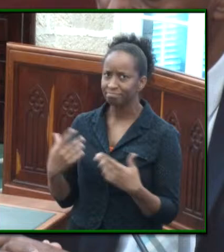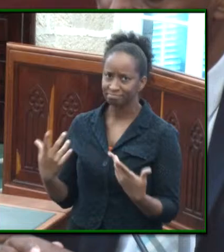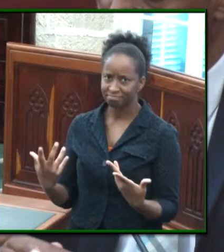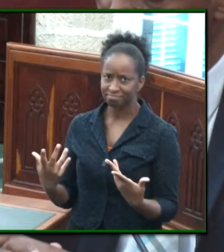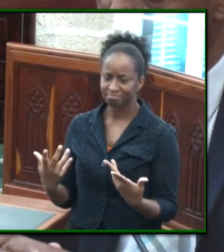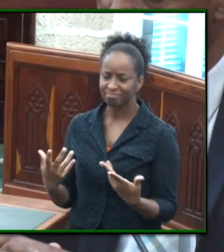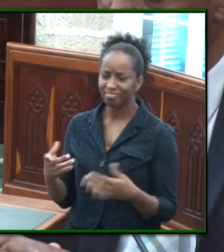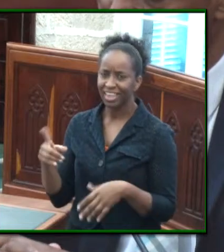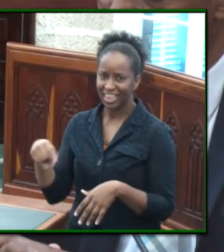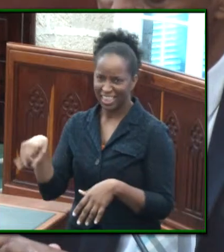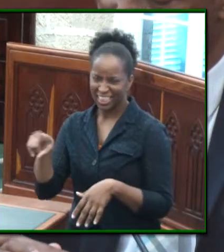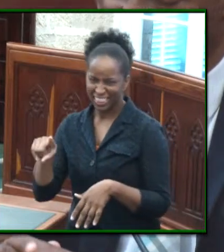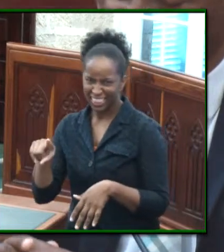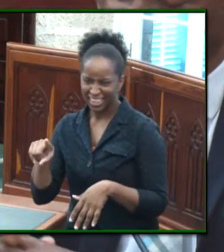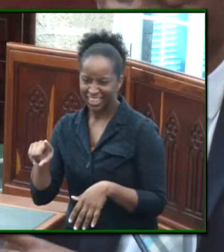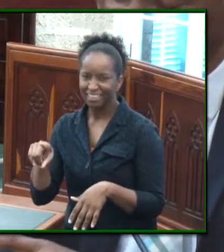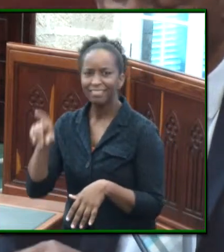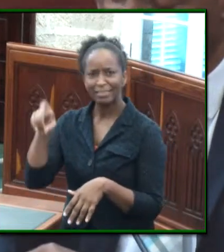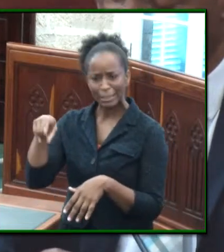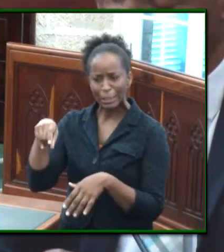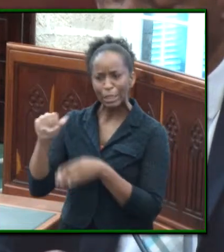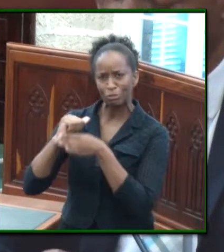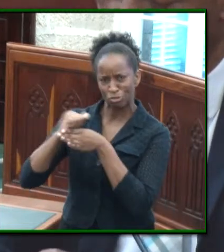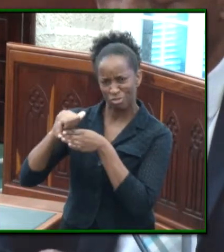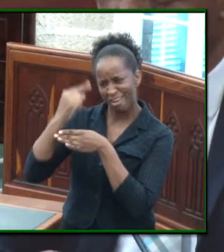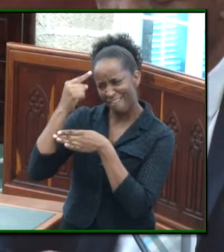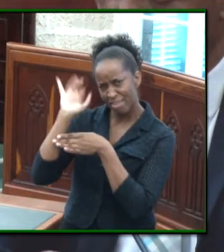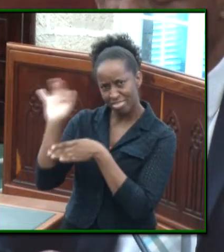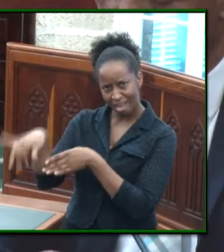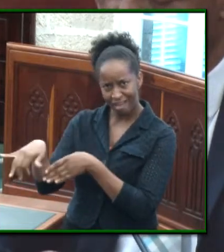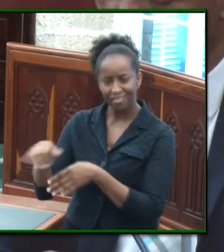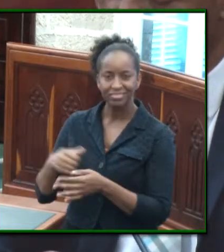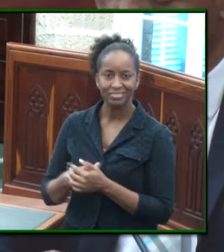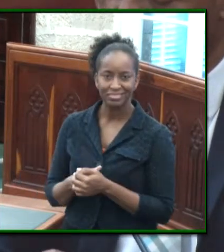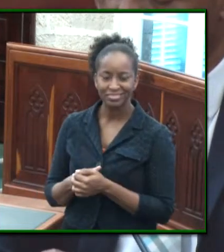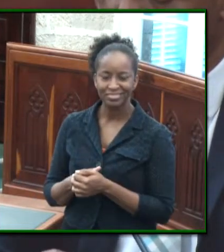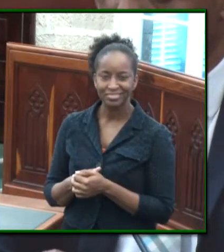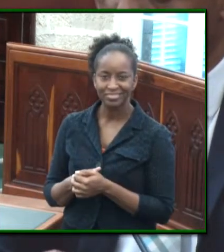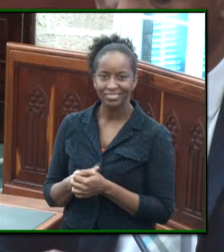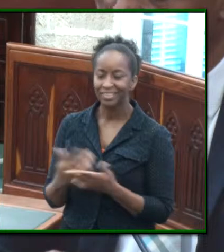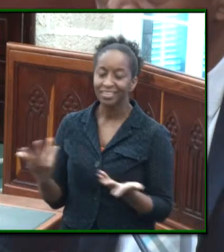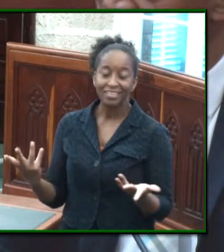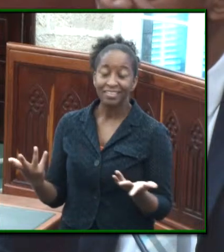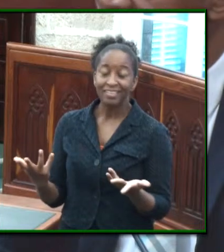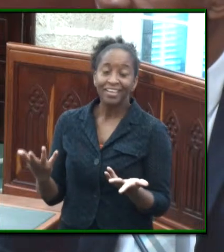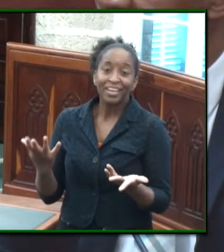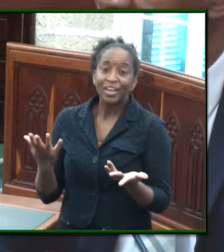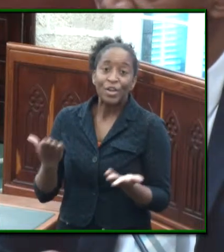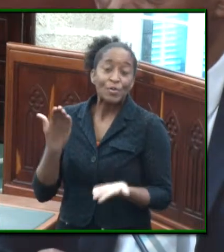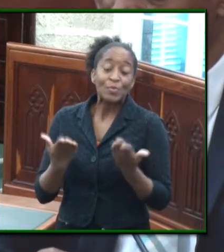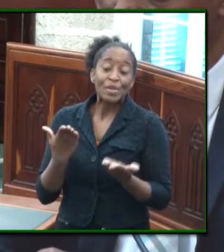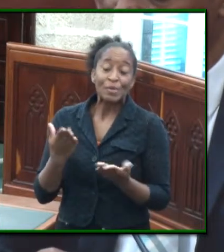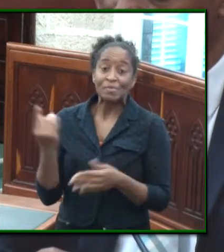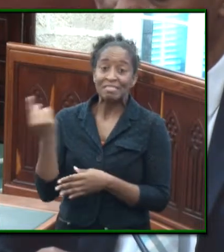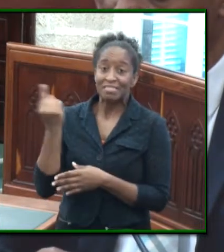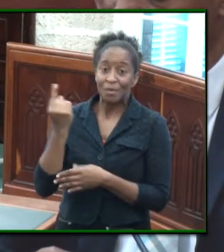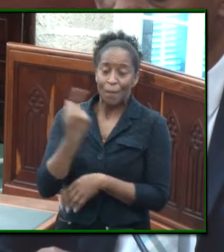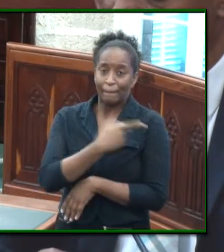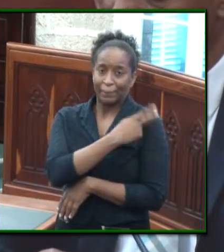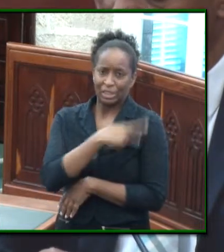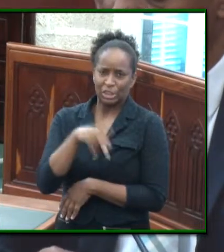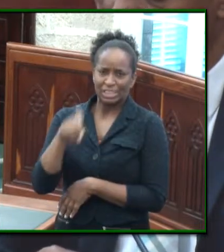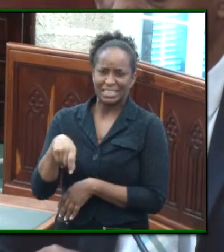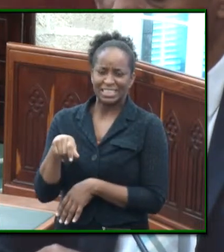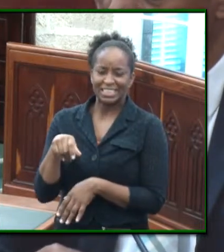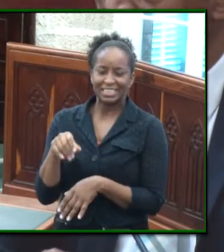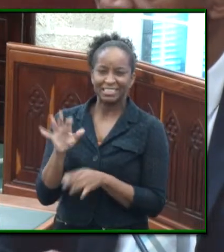will later mess it up. In fact, there's a good chance that he'll mess it up. The law is no different. And commercial matters,